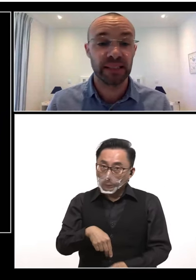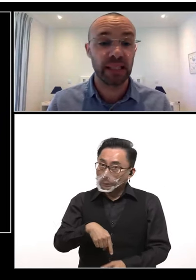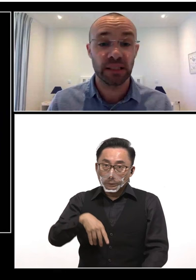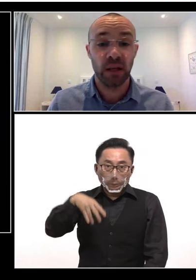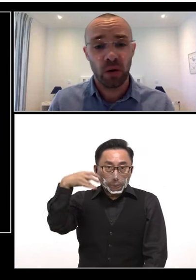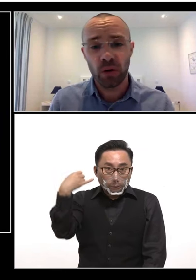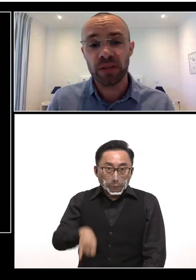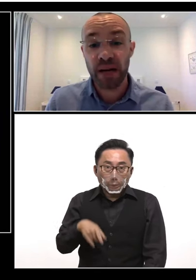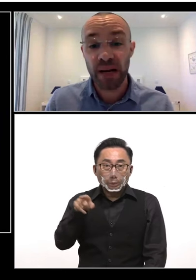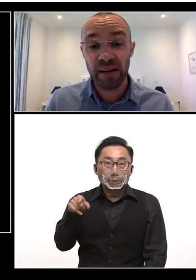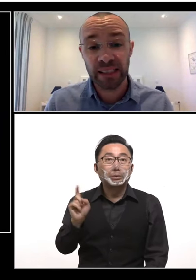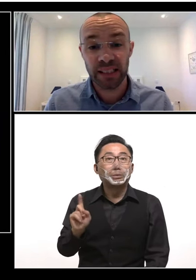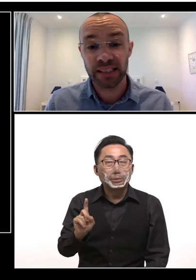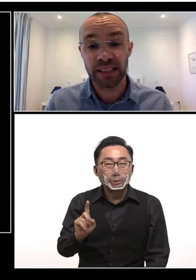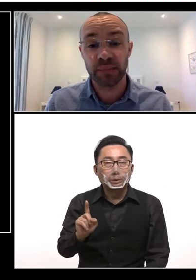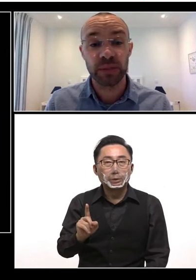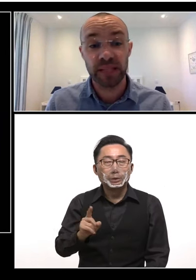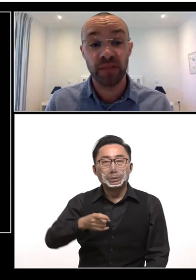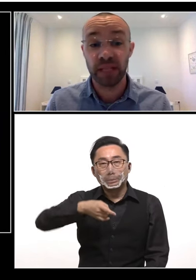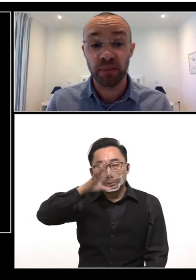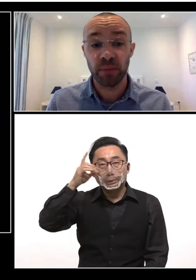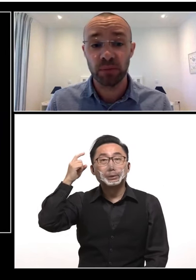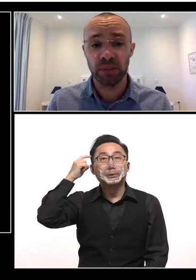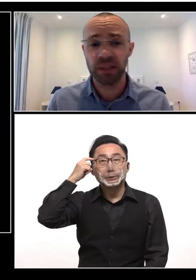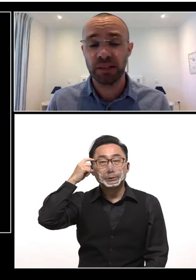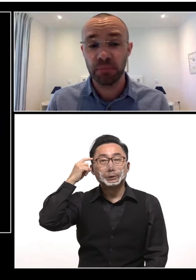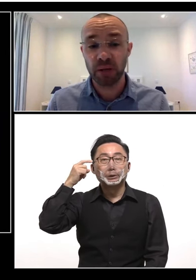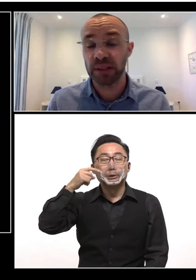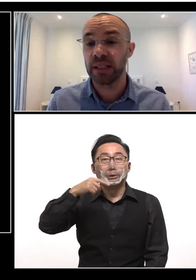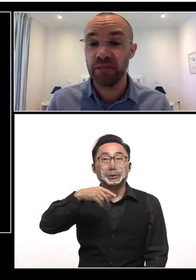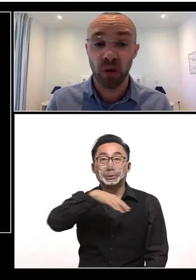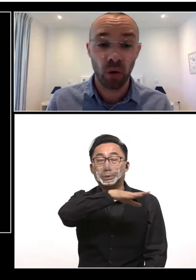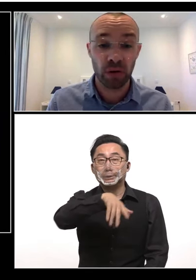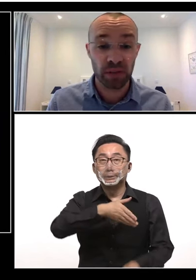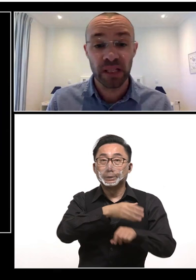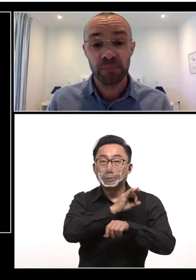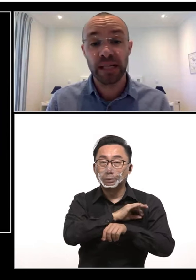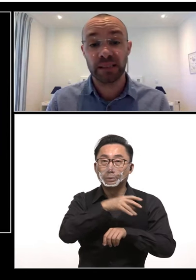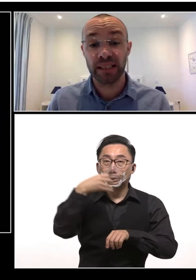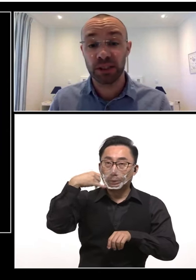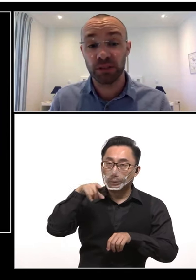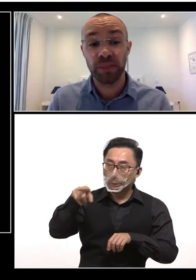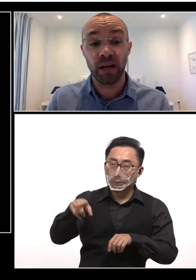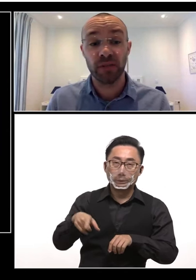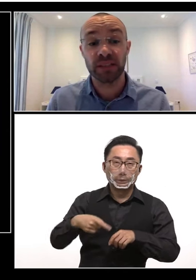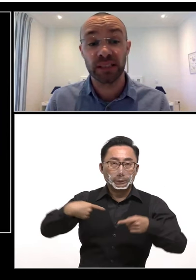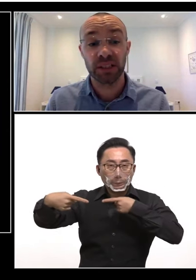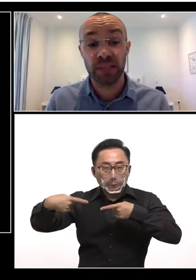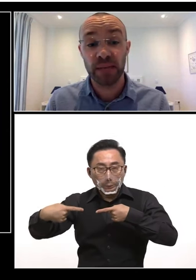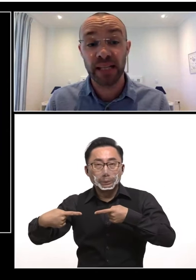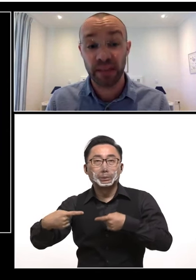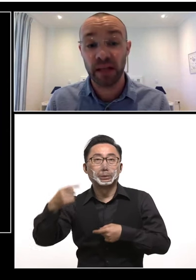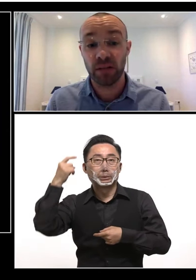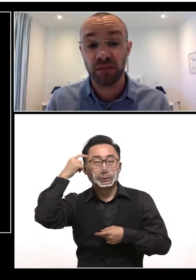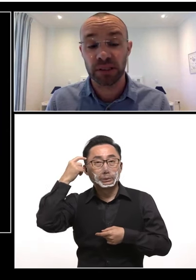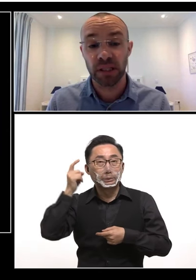made sense. All of the barriers that exist between deaf and hearing people, you could trace most, if not all of them, back to the extremely harmful decision they